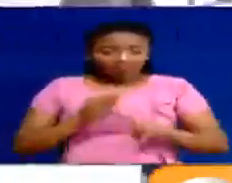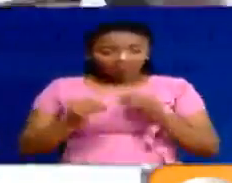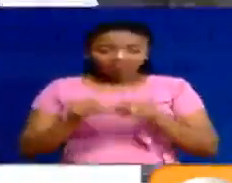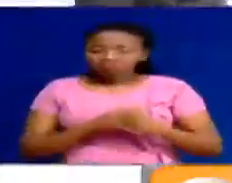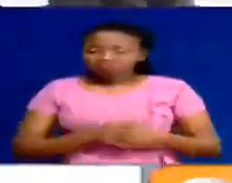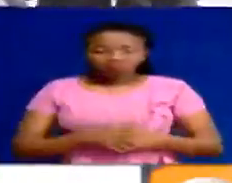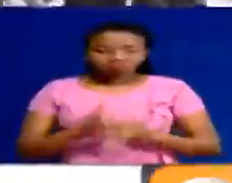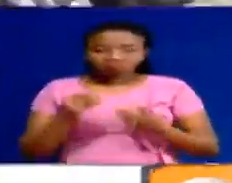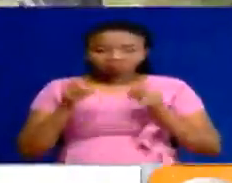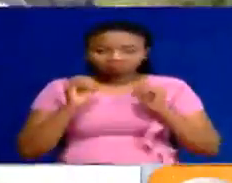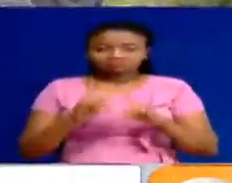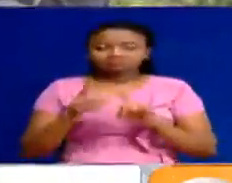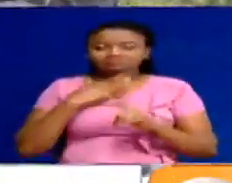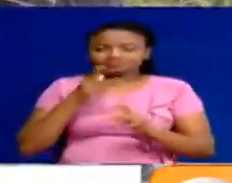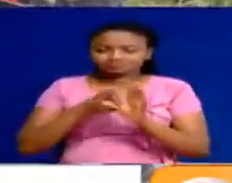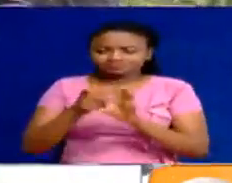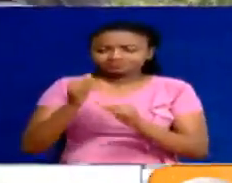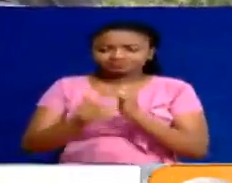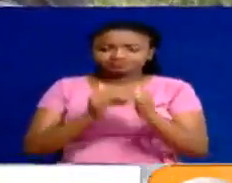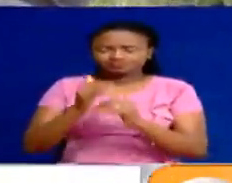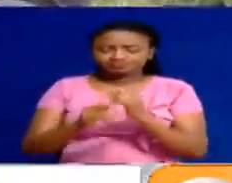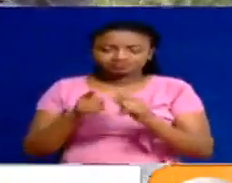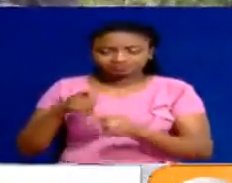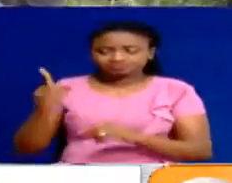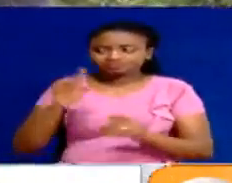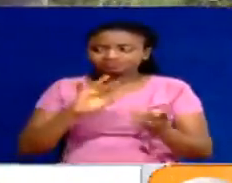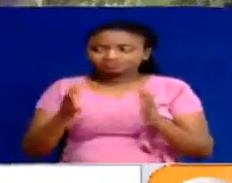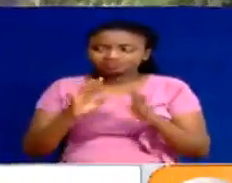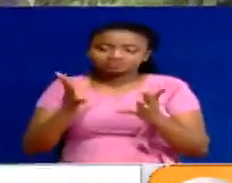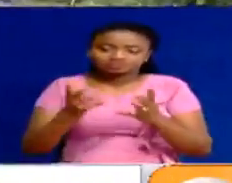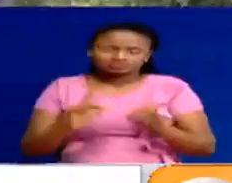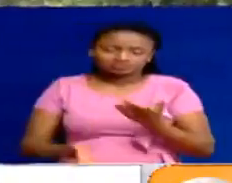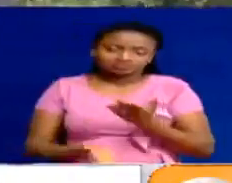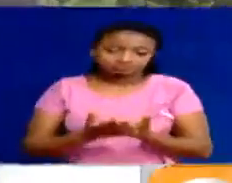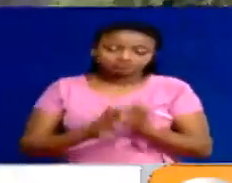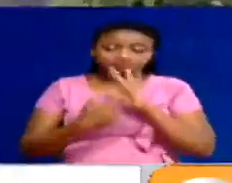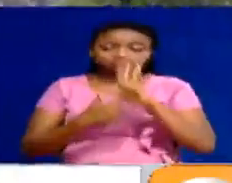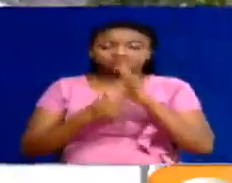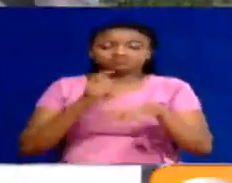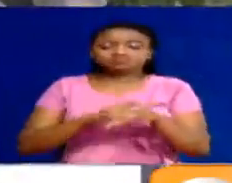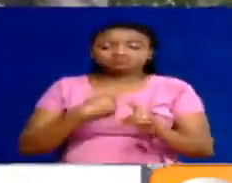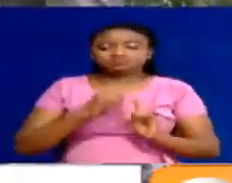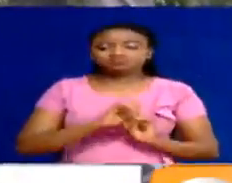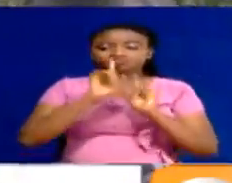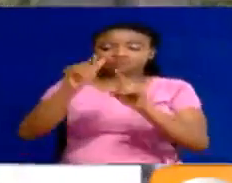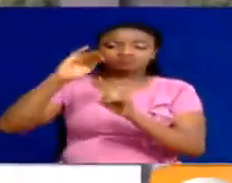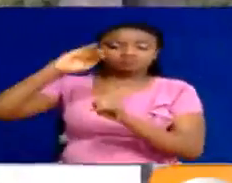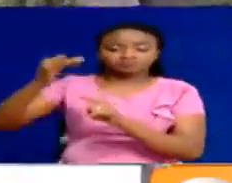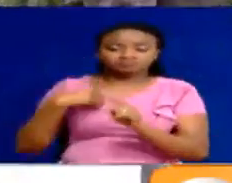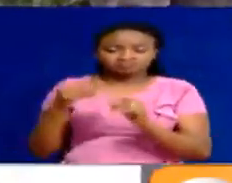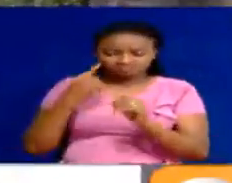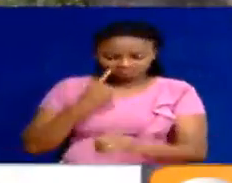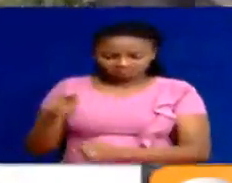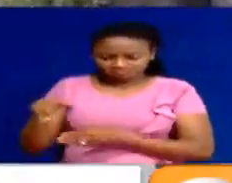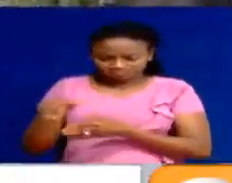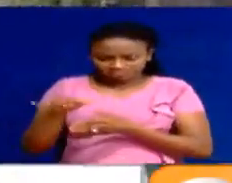They want to participate in the whole process, but they themselves sometimes need assistance. Town nikienda mimi nakutaga kuna kazi